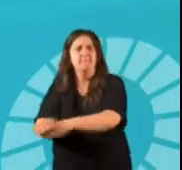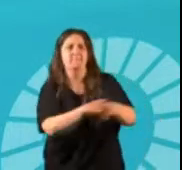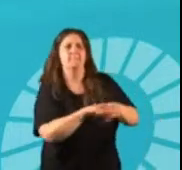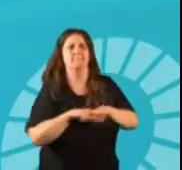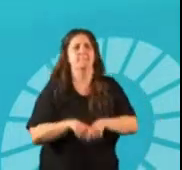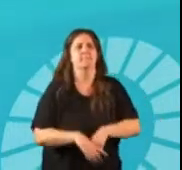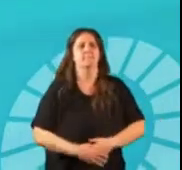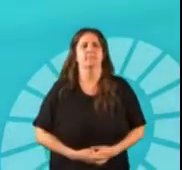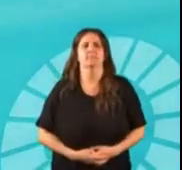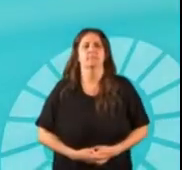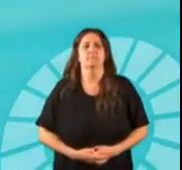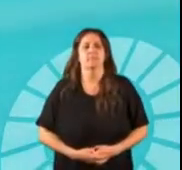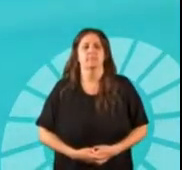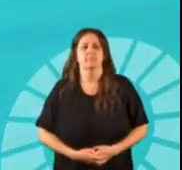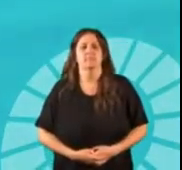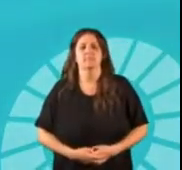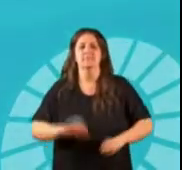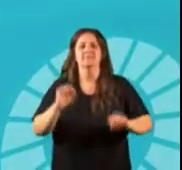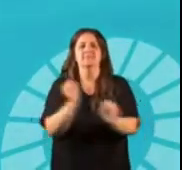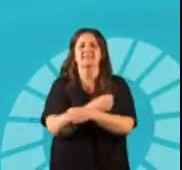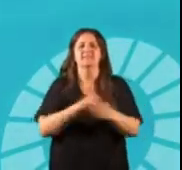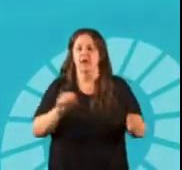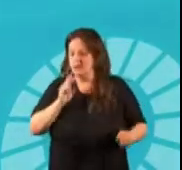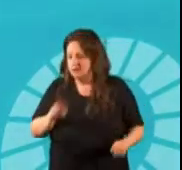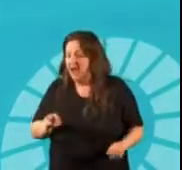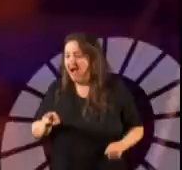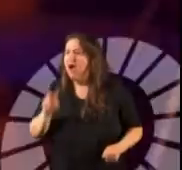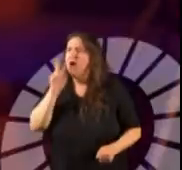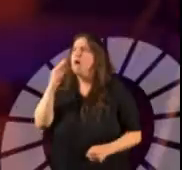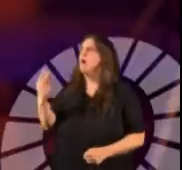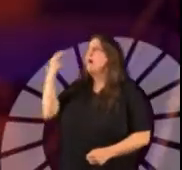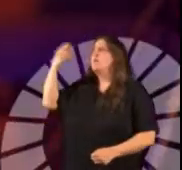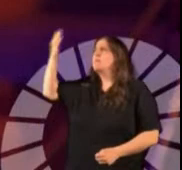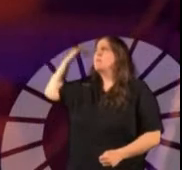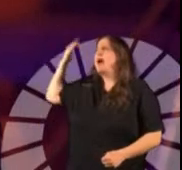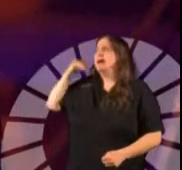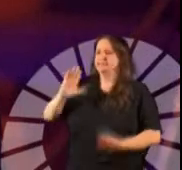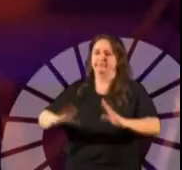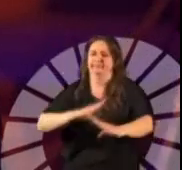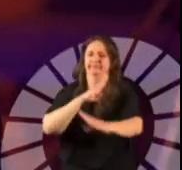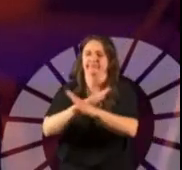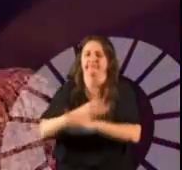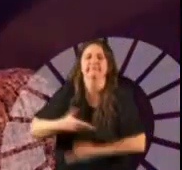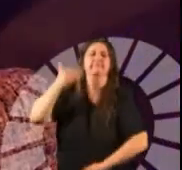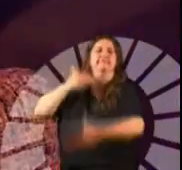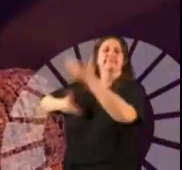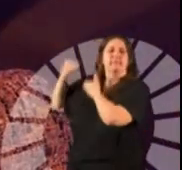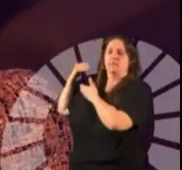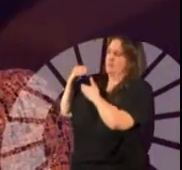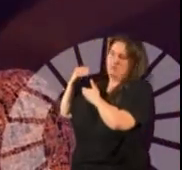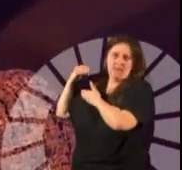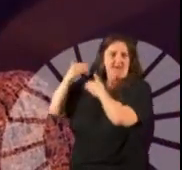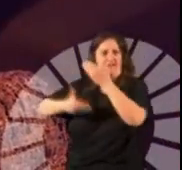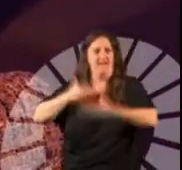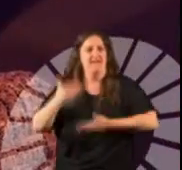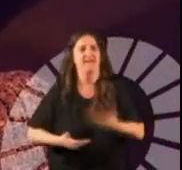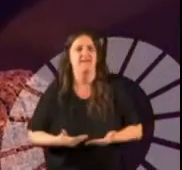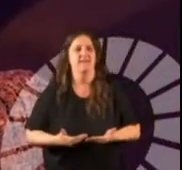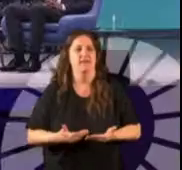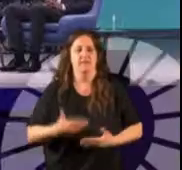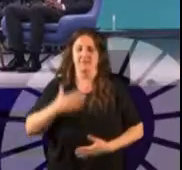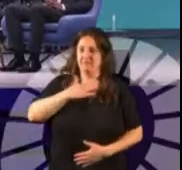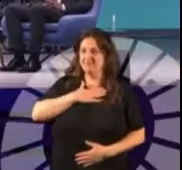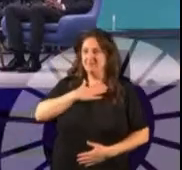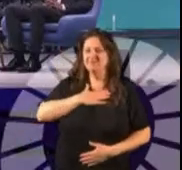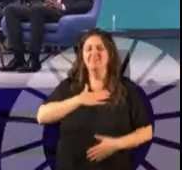give in to this regression, to this backpedaling. And people will explain that because of a tradition,